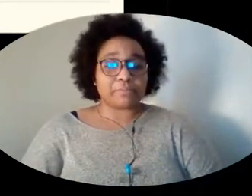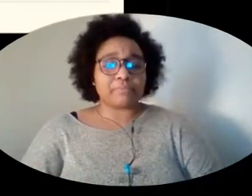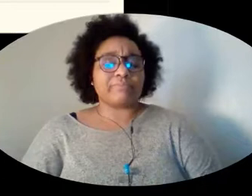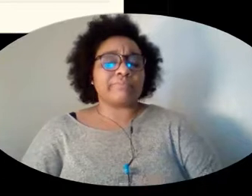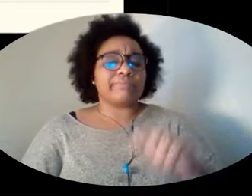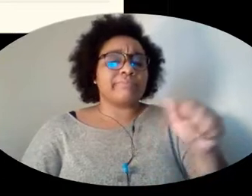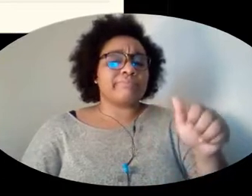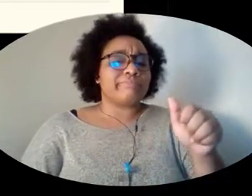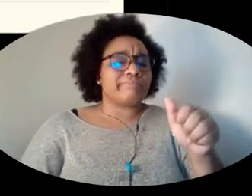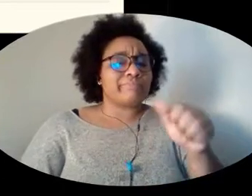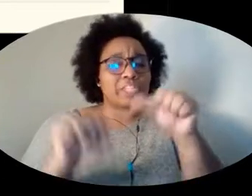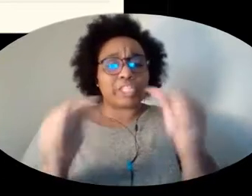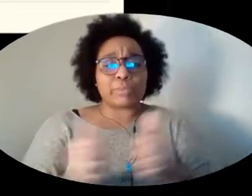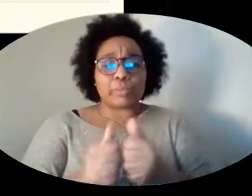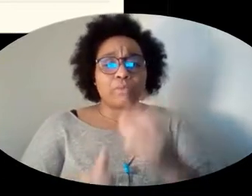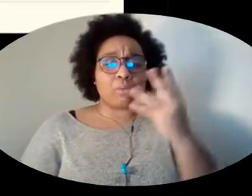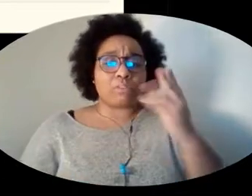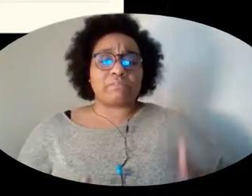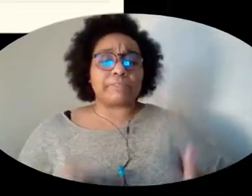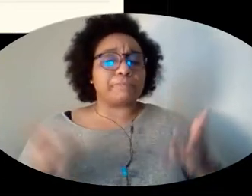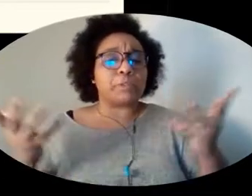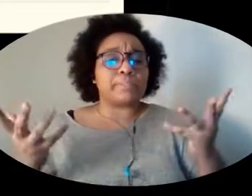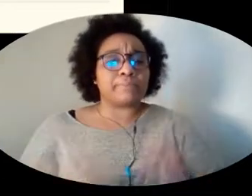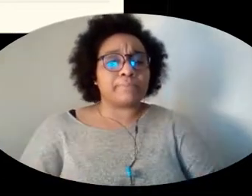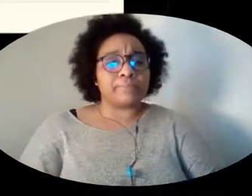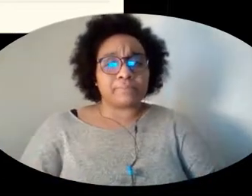what are some polygons with four sides